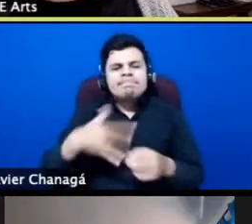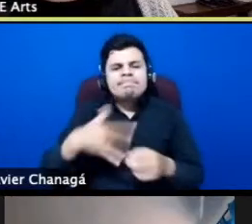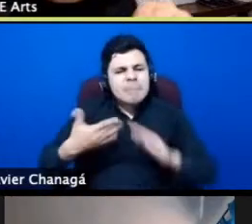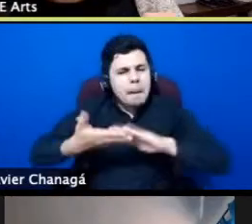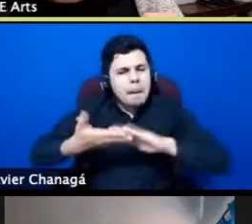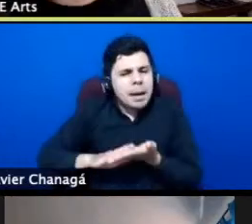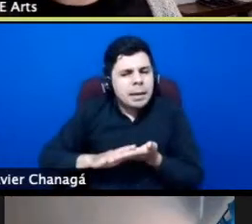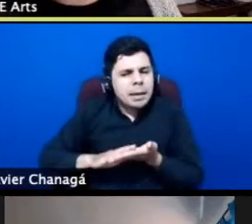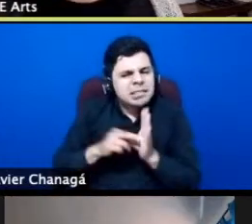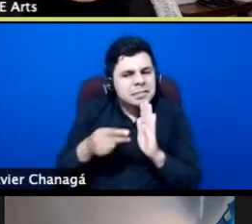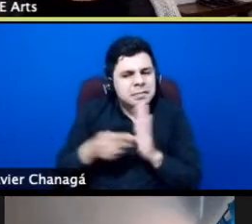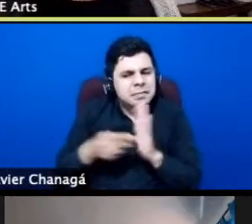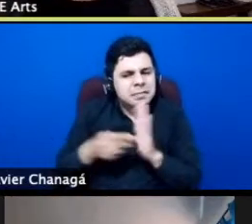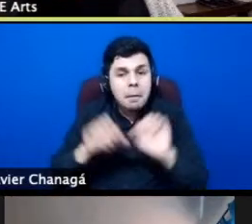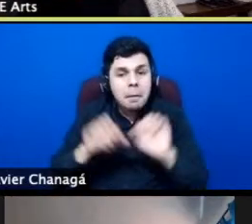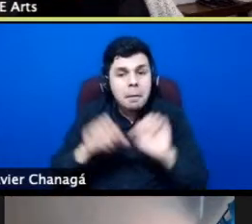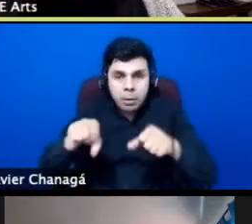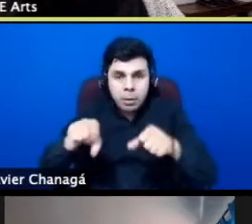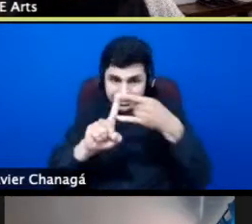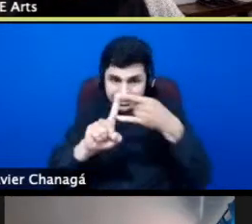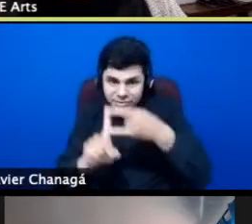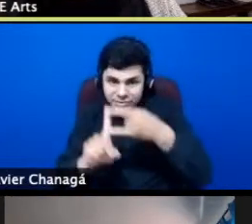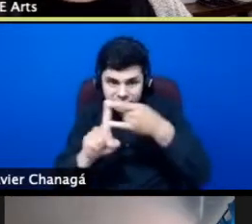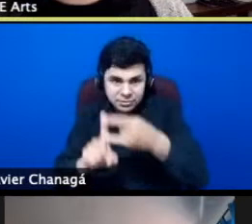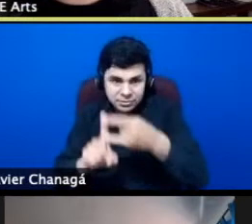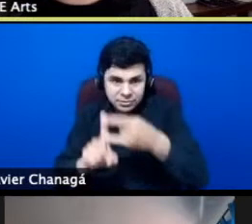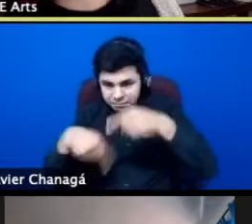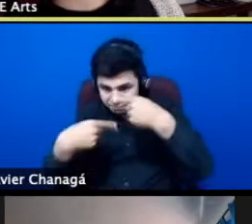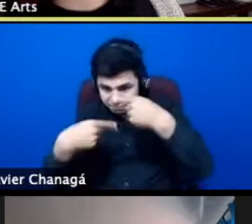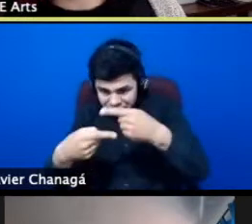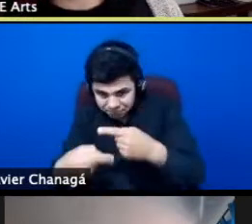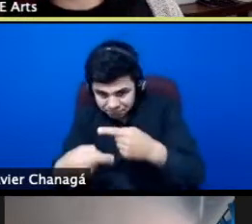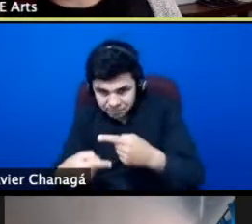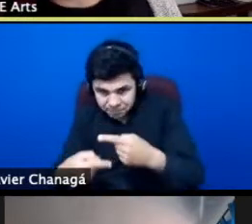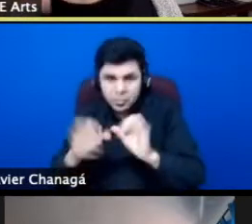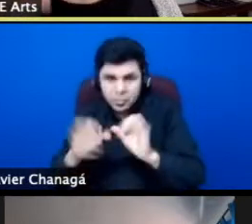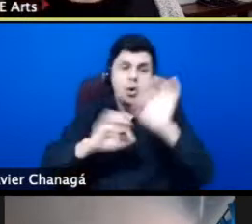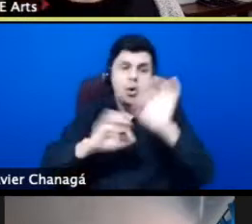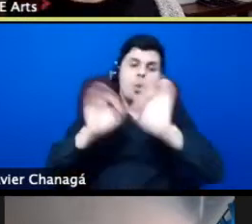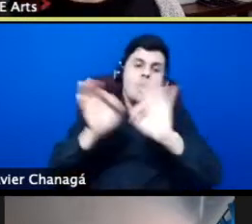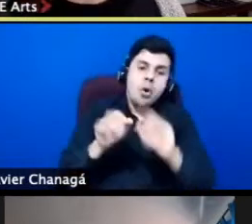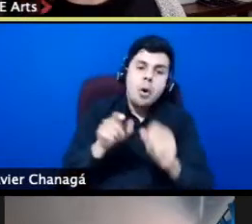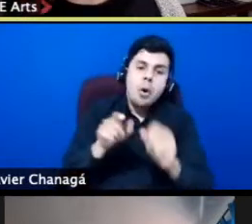Zoom o en el chat de YouTube si están conectados por ese lado.